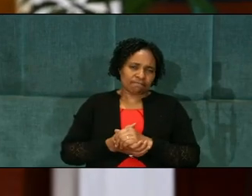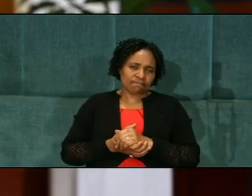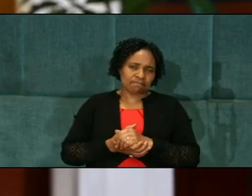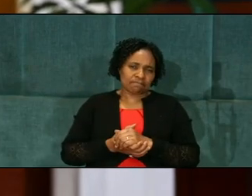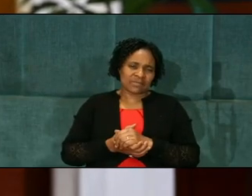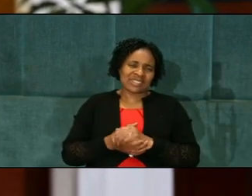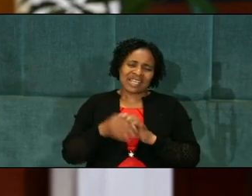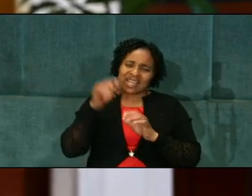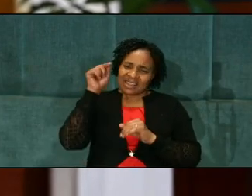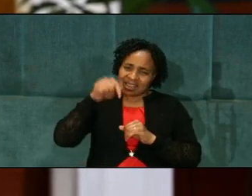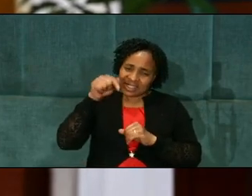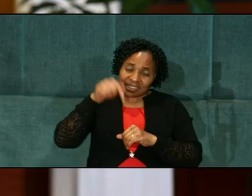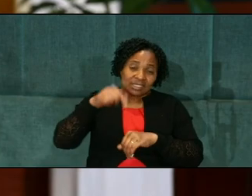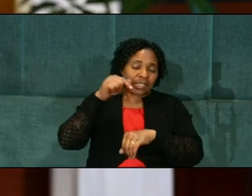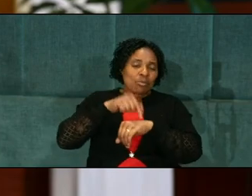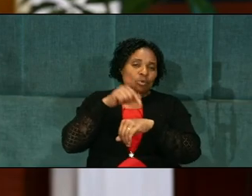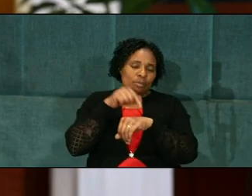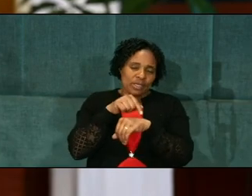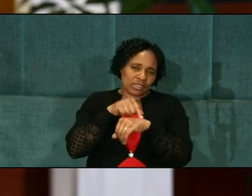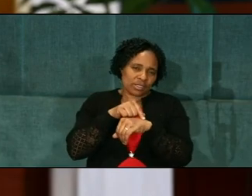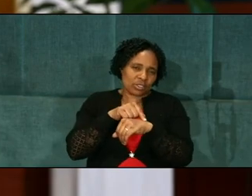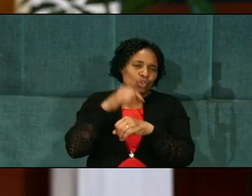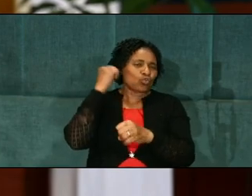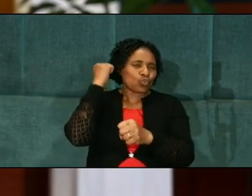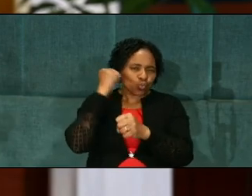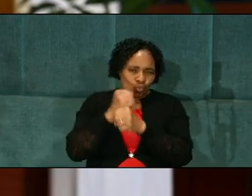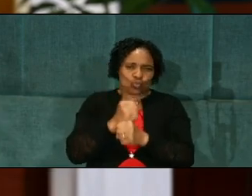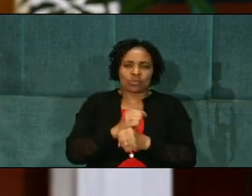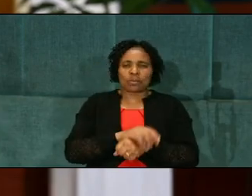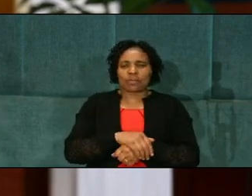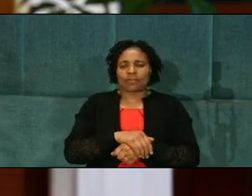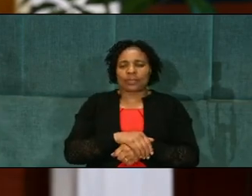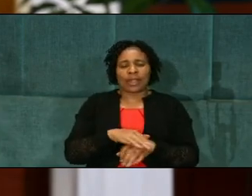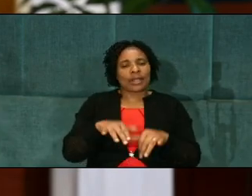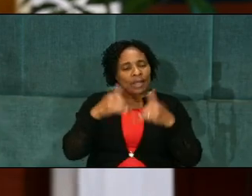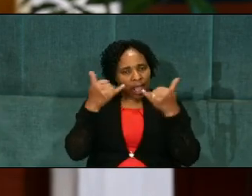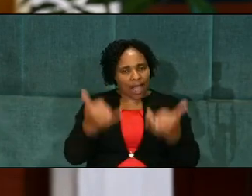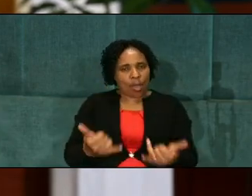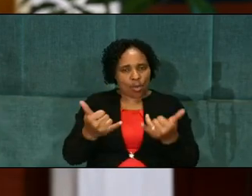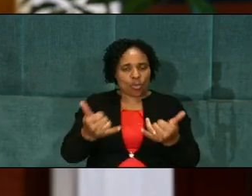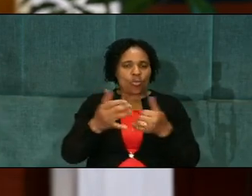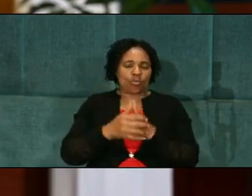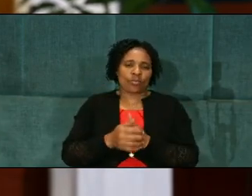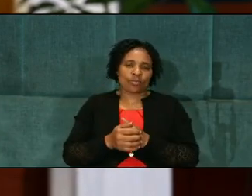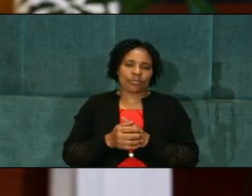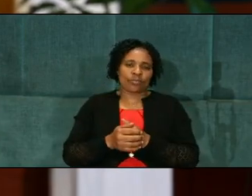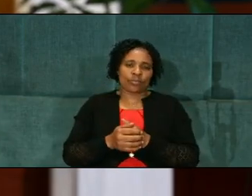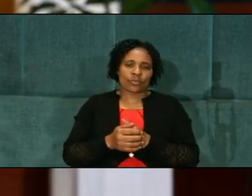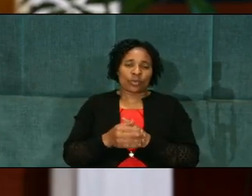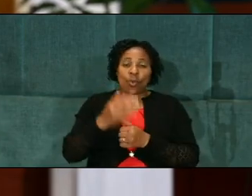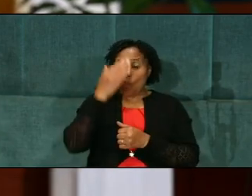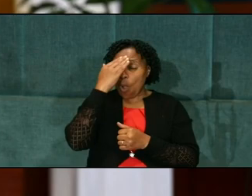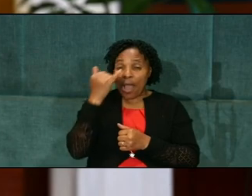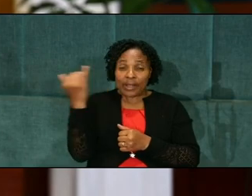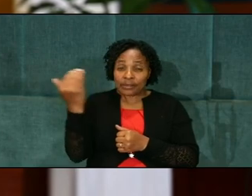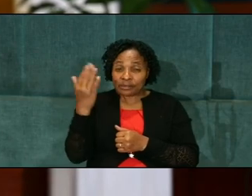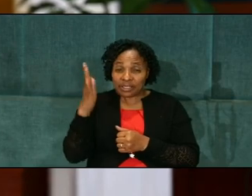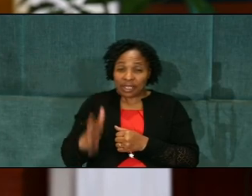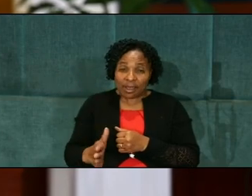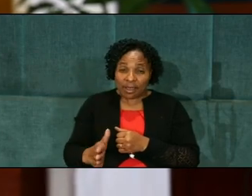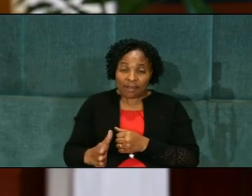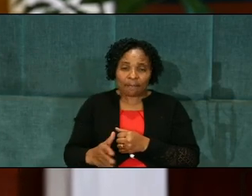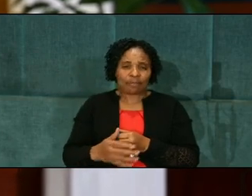This is the moment to do it now. Why, preacher?